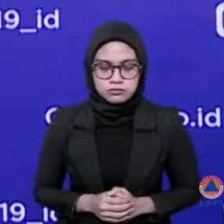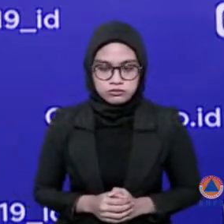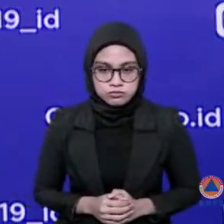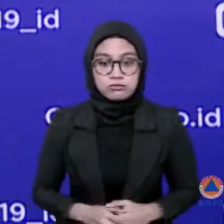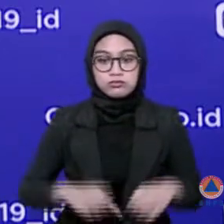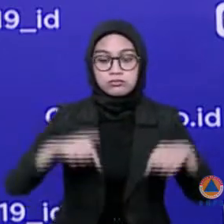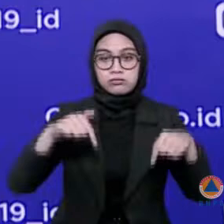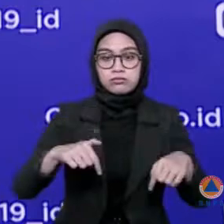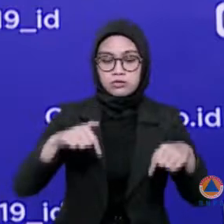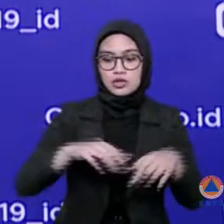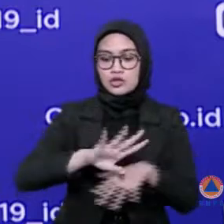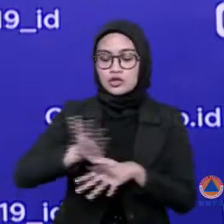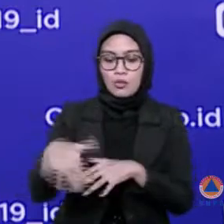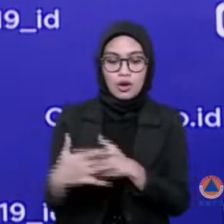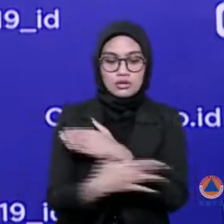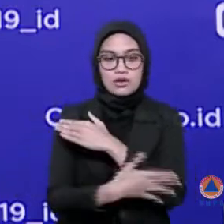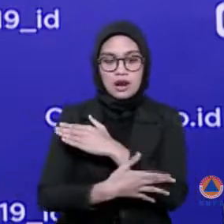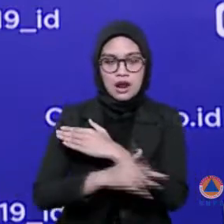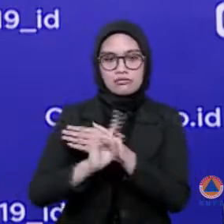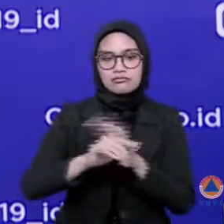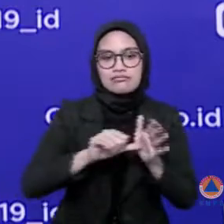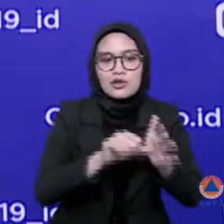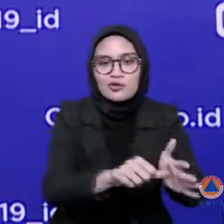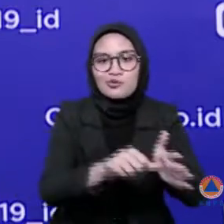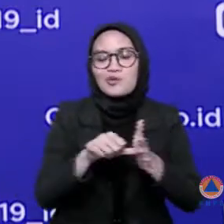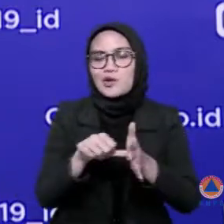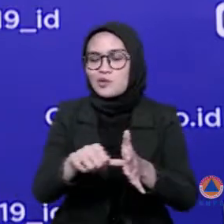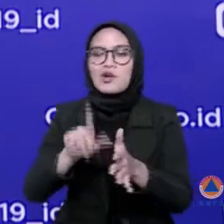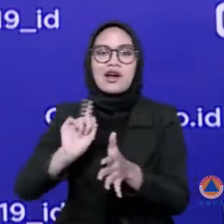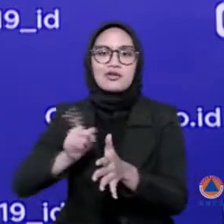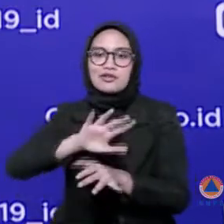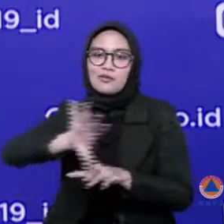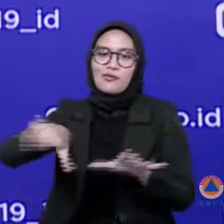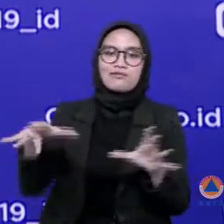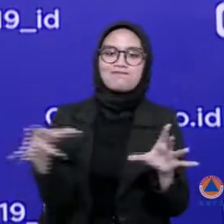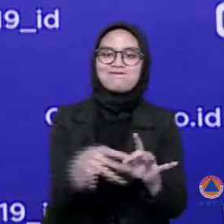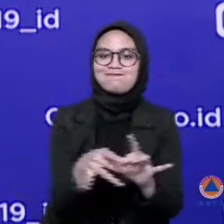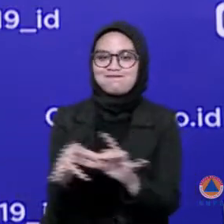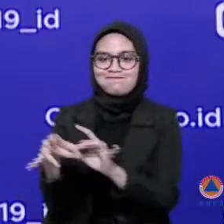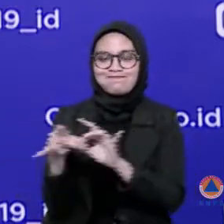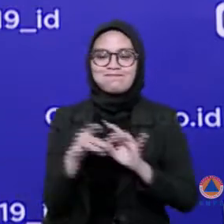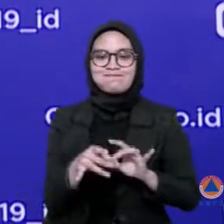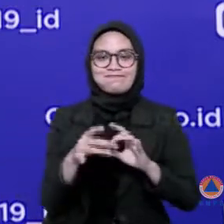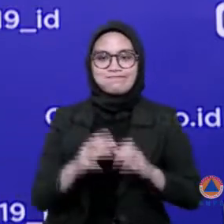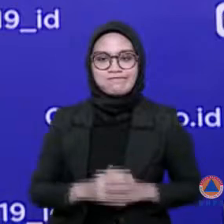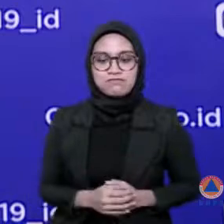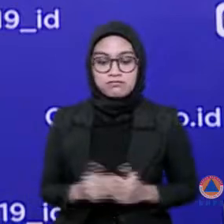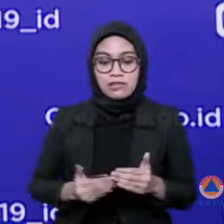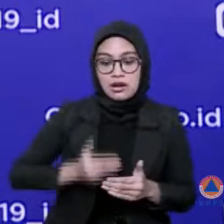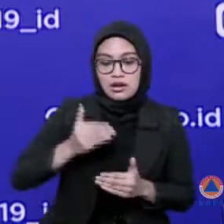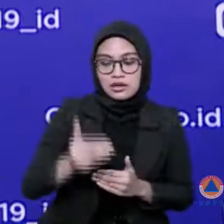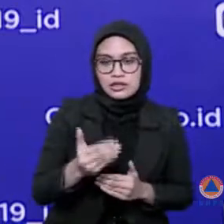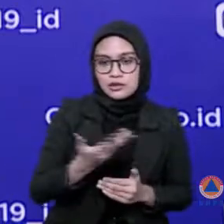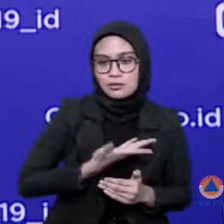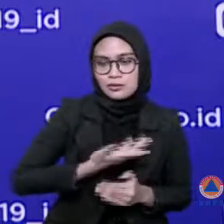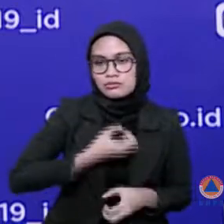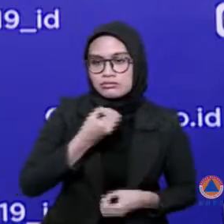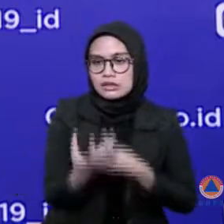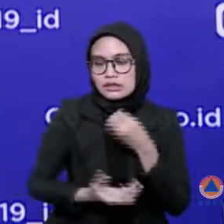highly dependent on other countries' safety. Next, I will describe the